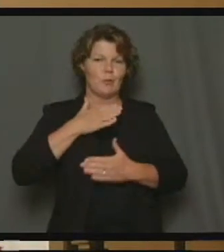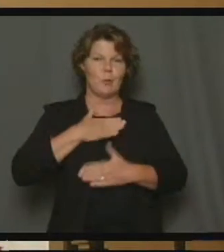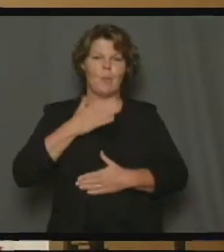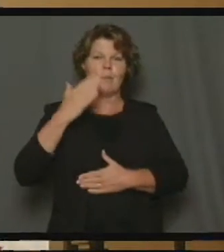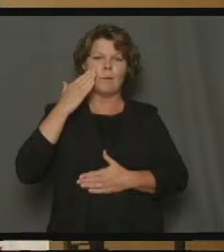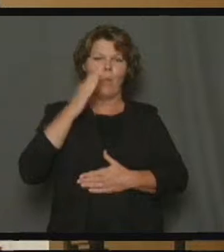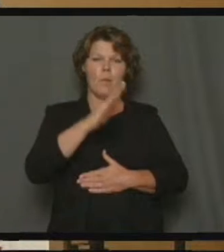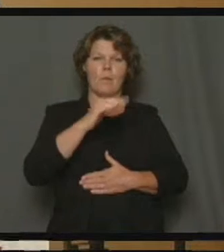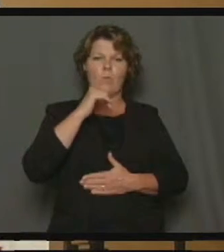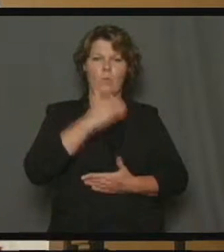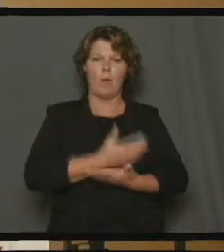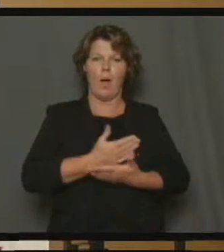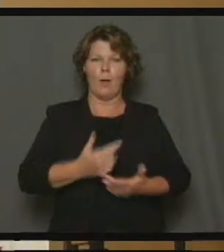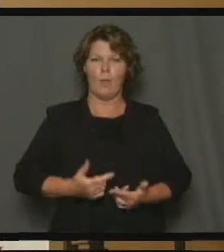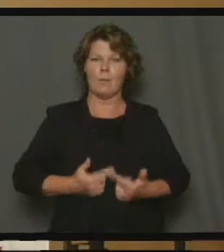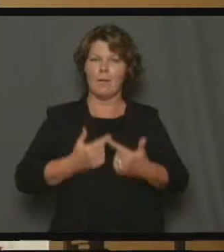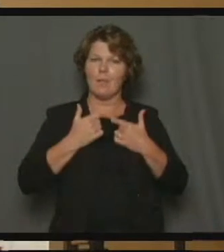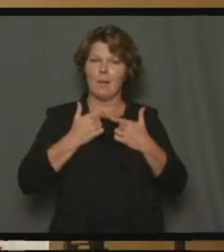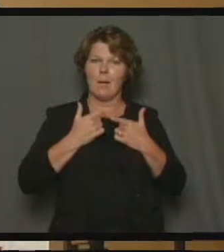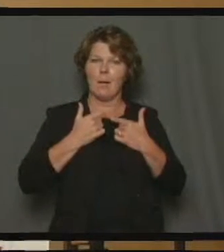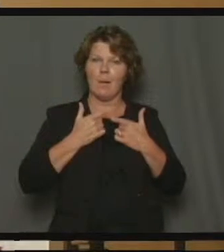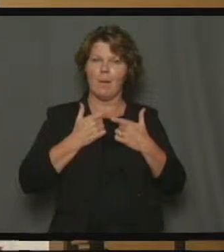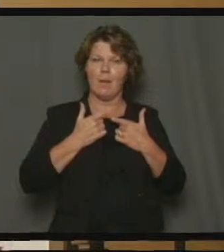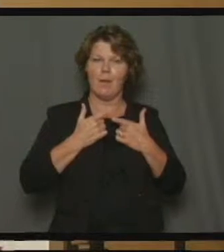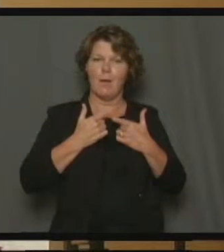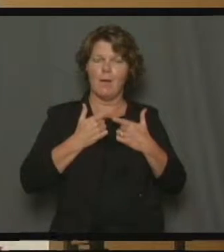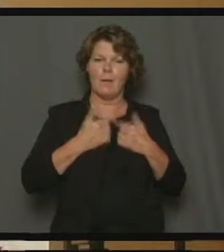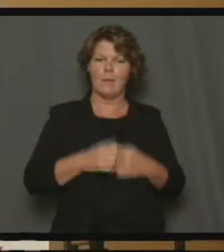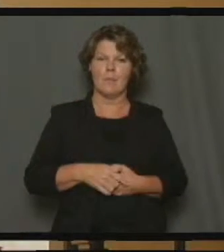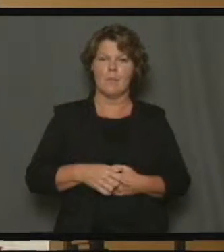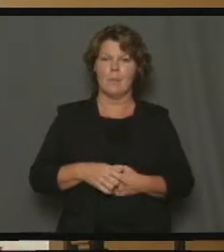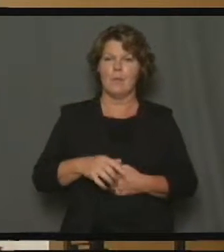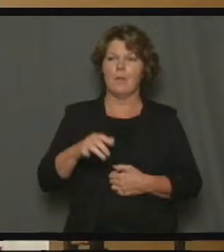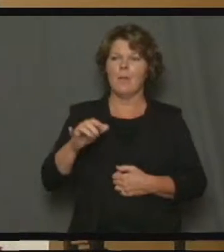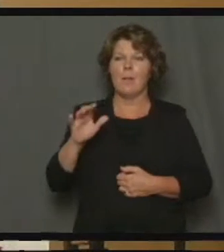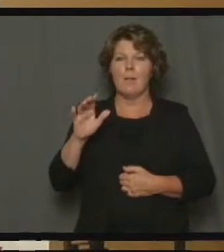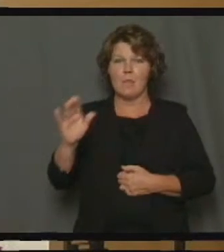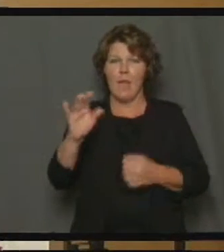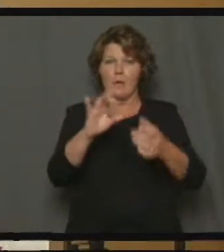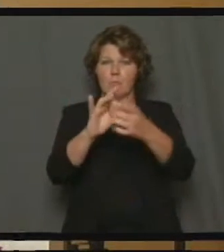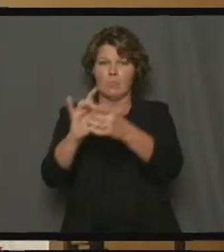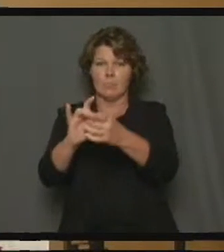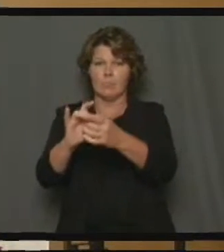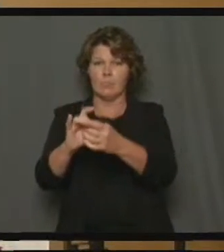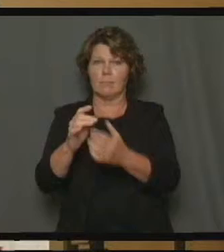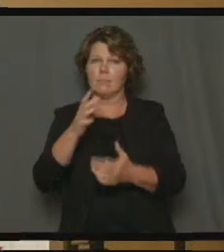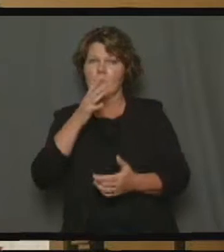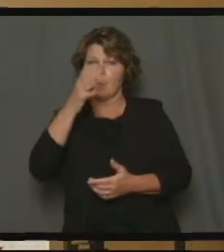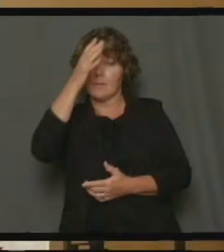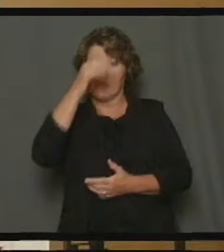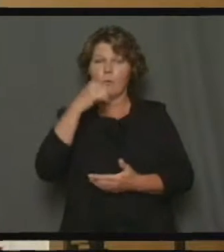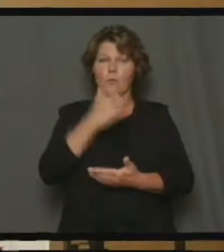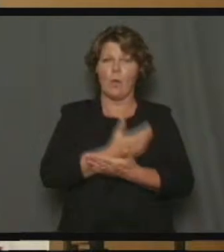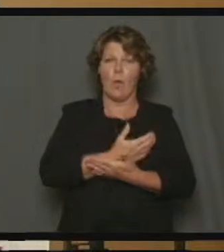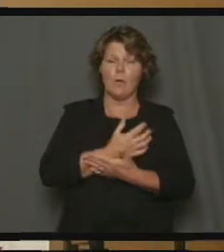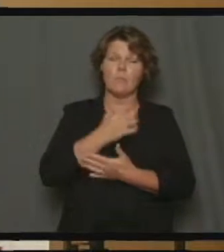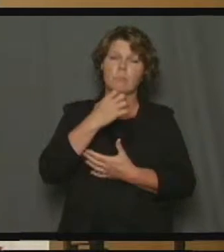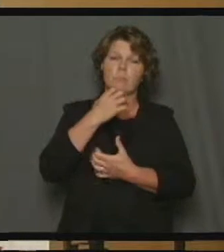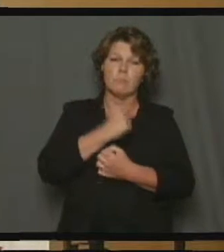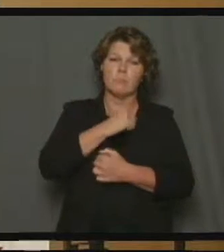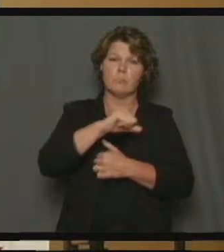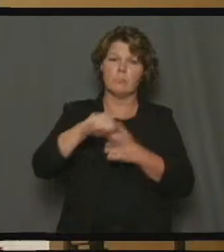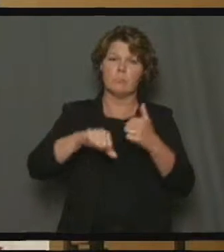dead. The relationship between the parents and their daughter changed that night. They cherished one another more